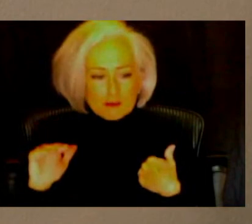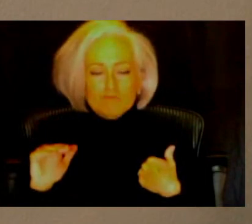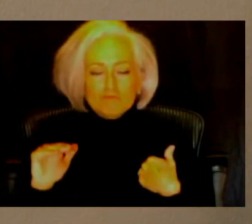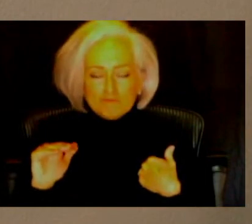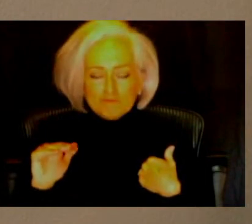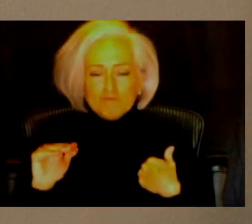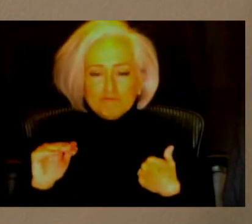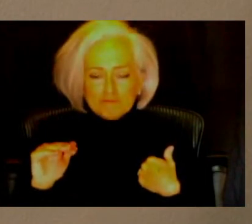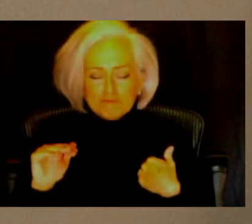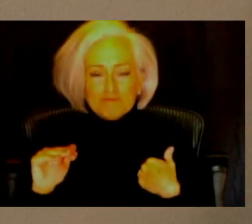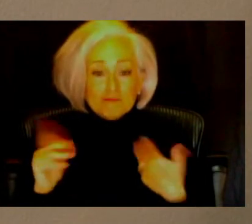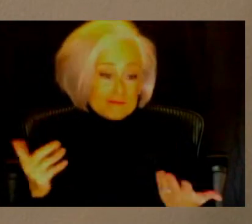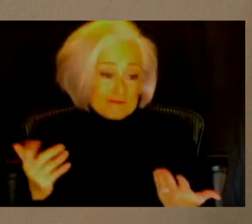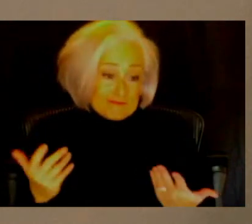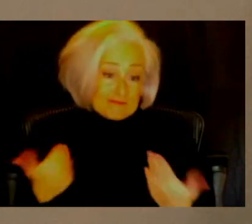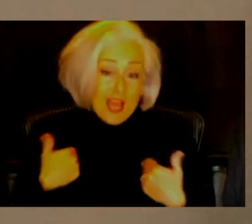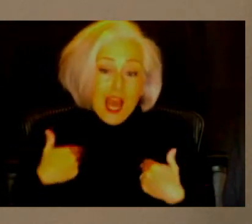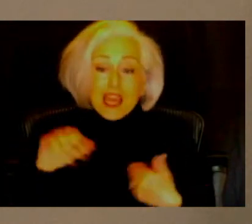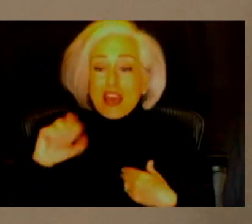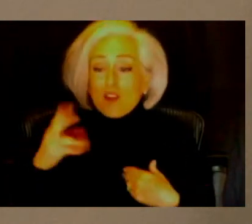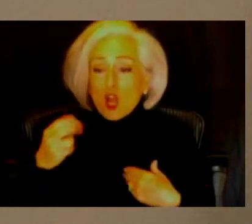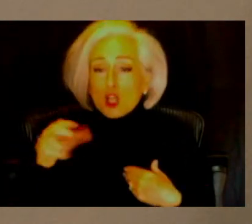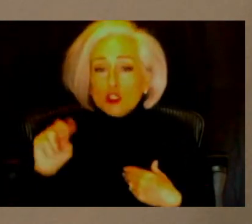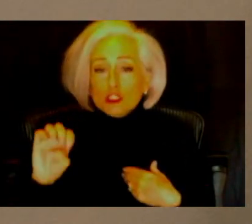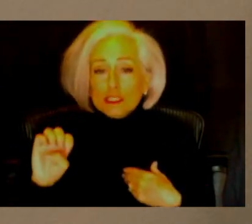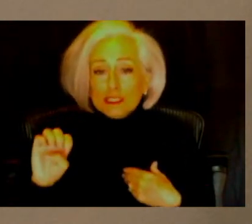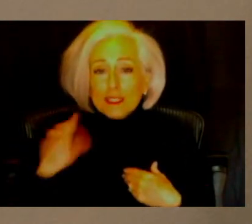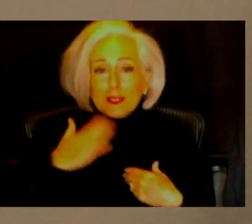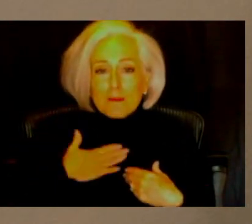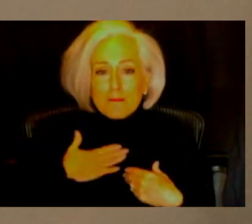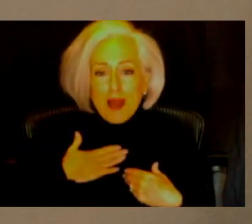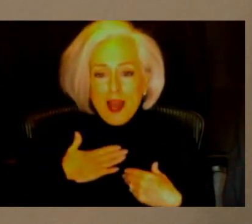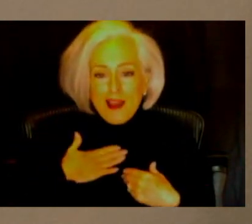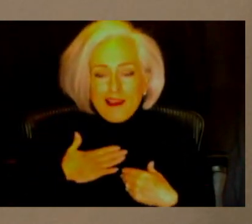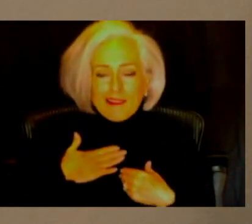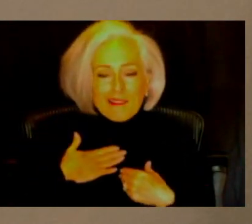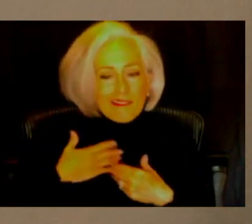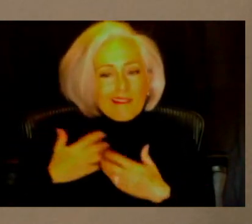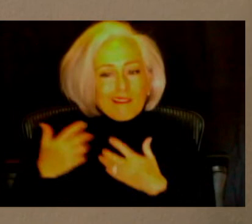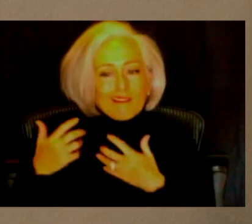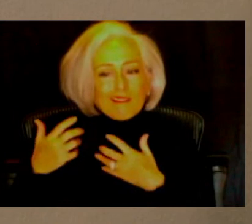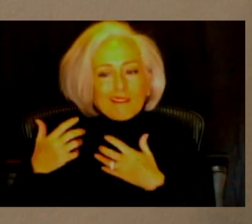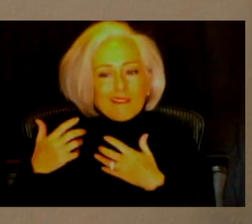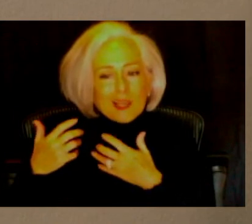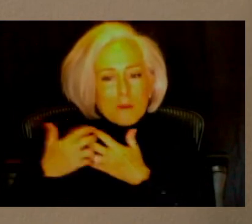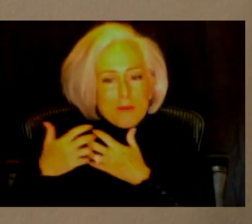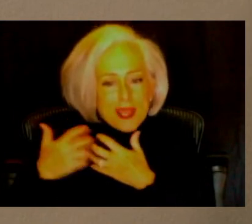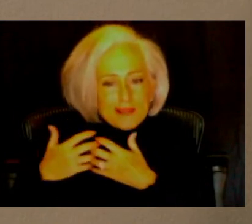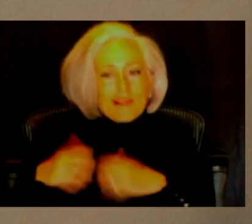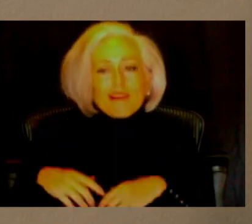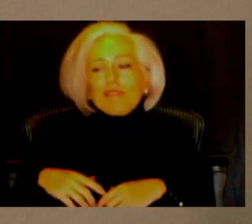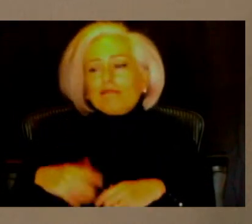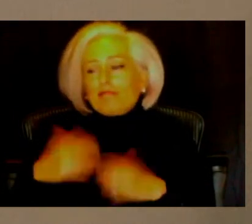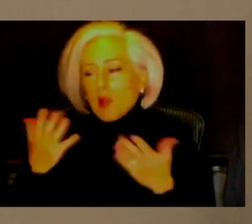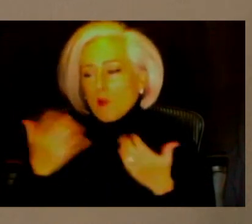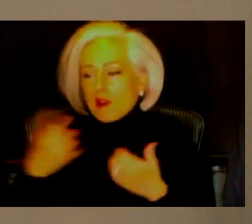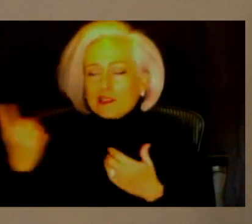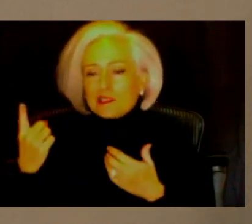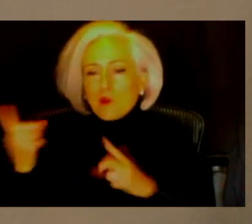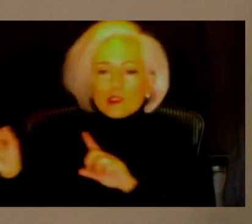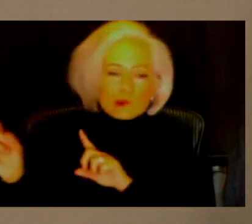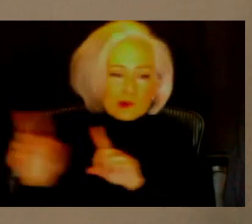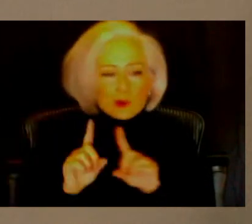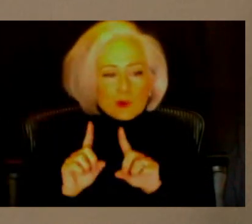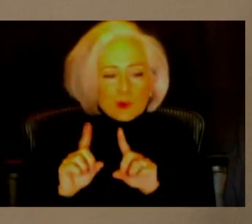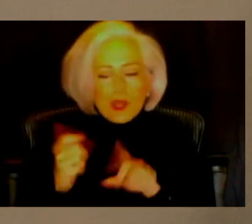I got Archie as a companion. I got him almost a year ago, and I just wanted somebody that I could take with me wherever I went. He goes